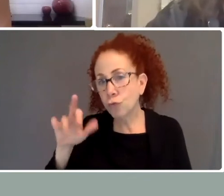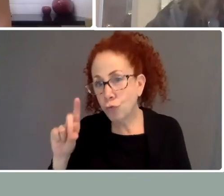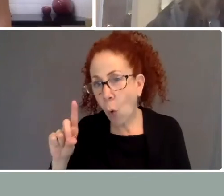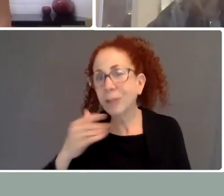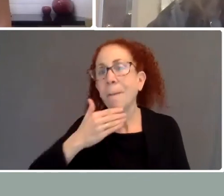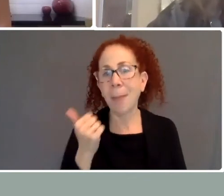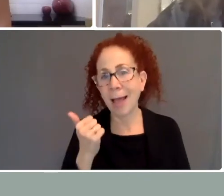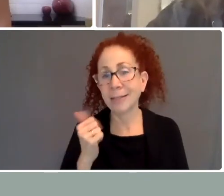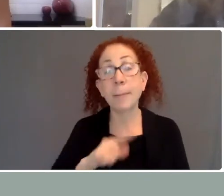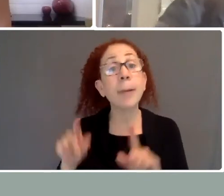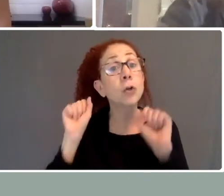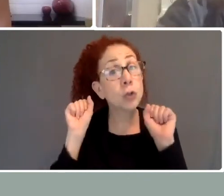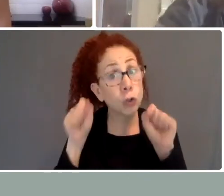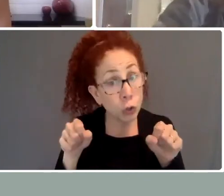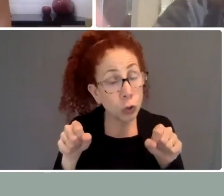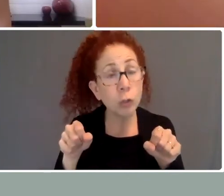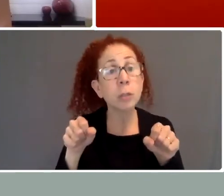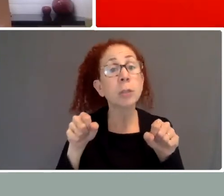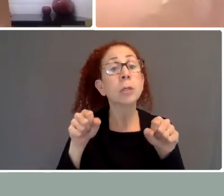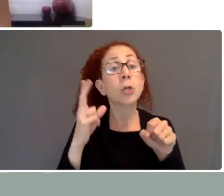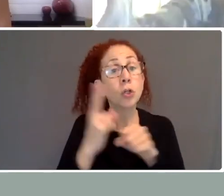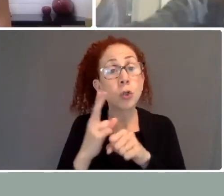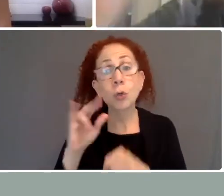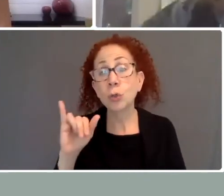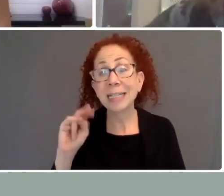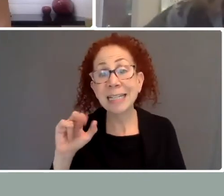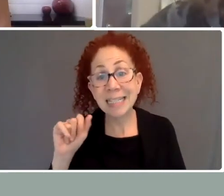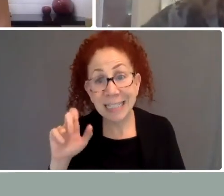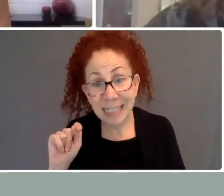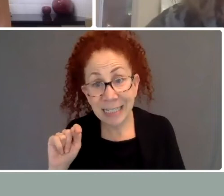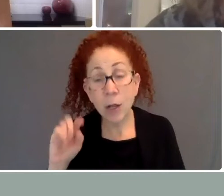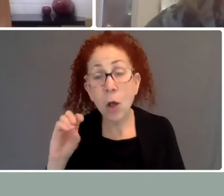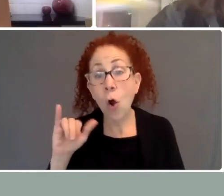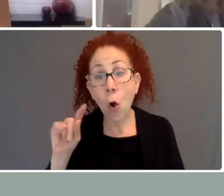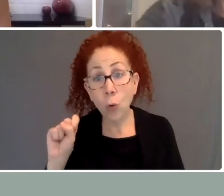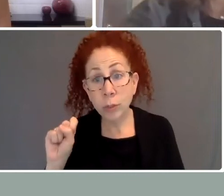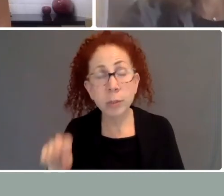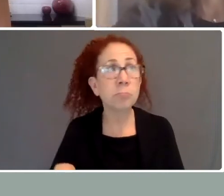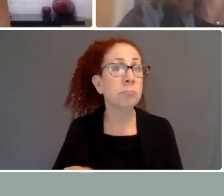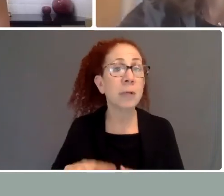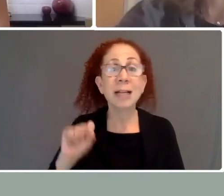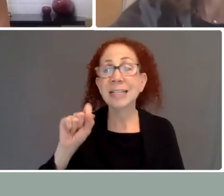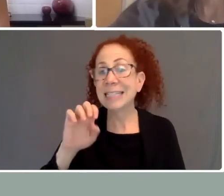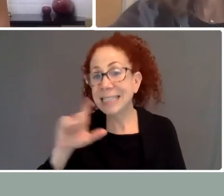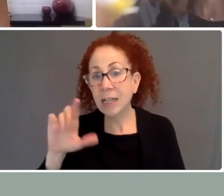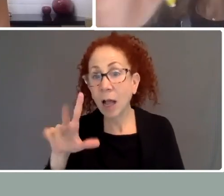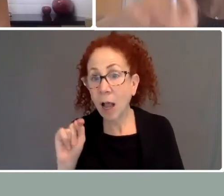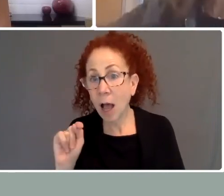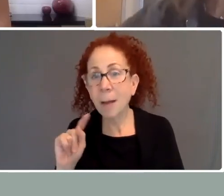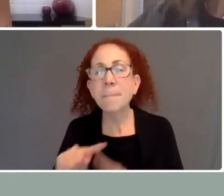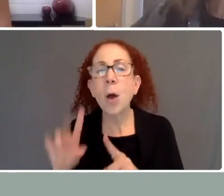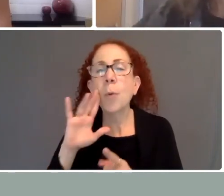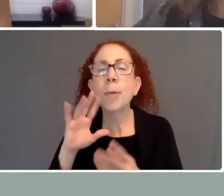best, but you could certainly use instant oats if you had those at home. You could use steel cut oats. It would just be